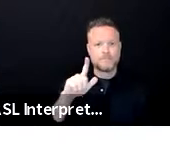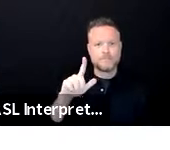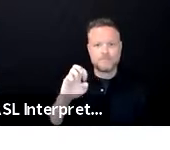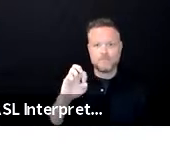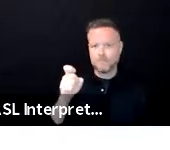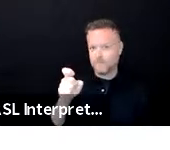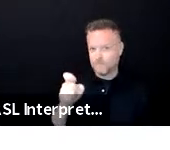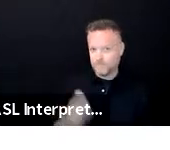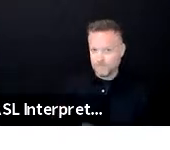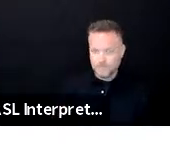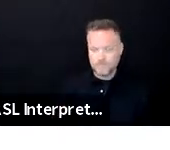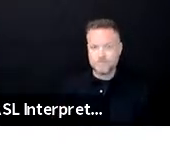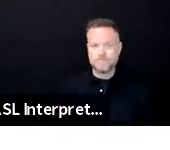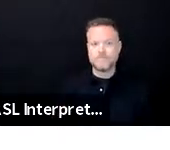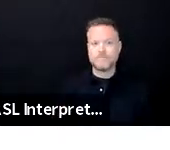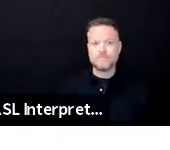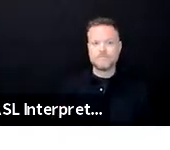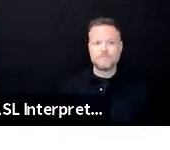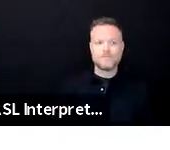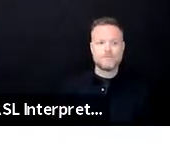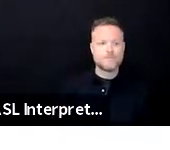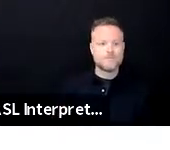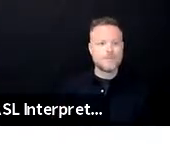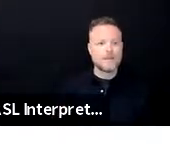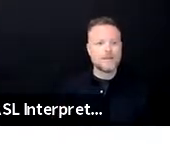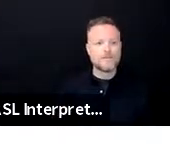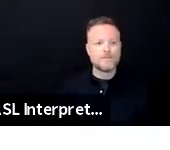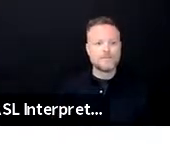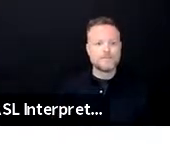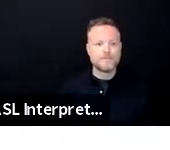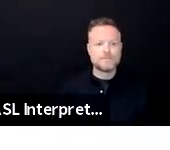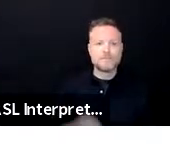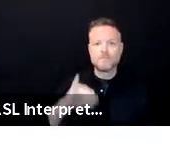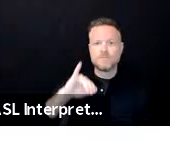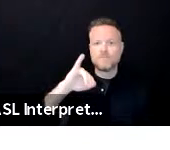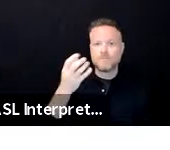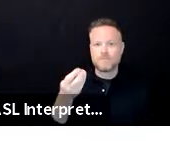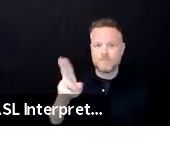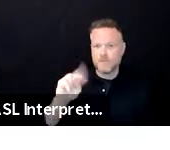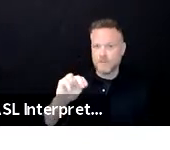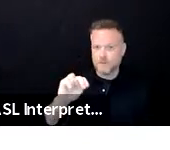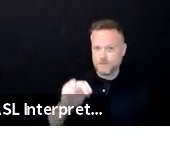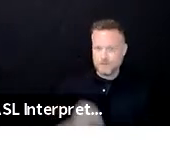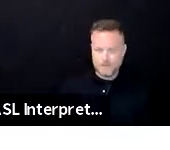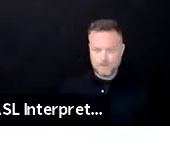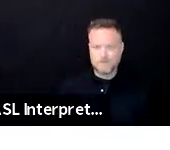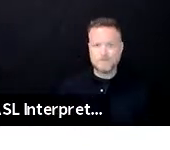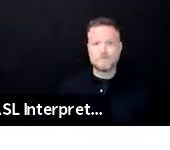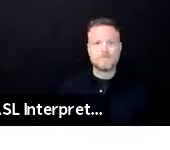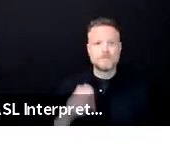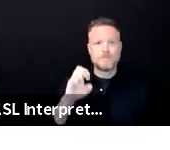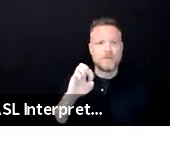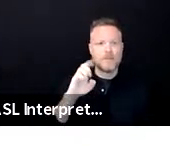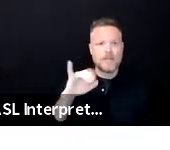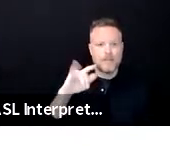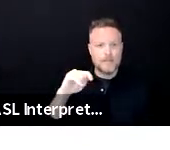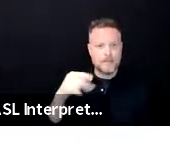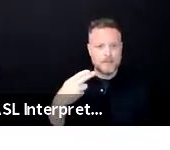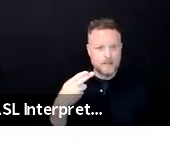Guerrero, John, Here. thank you. John Carney, Here. Edith Gaines,